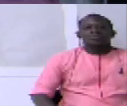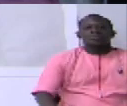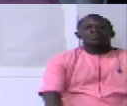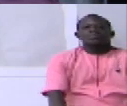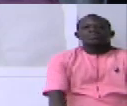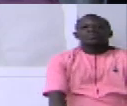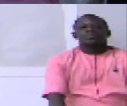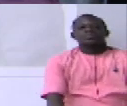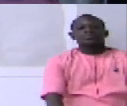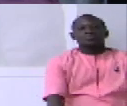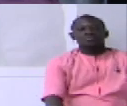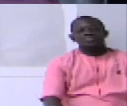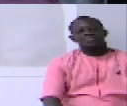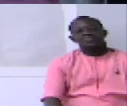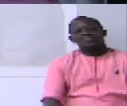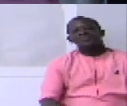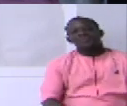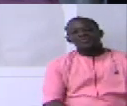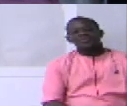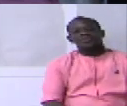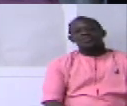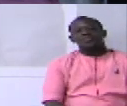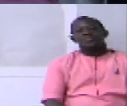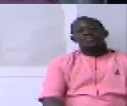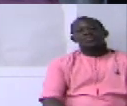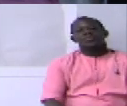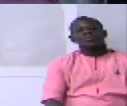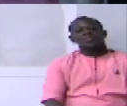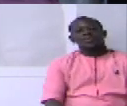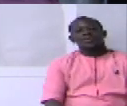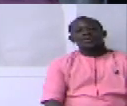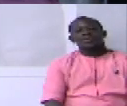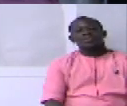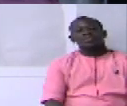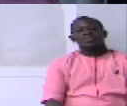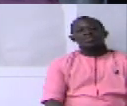lon ko abe kasola luale kono safari mbang fo munem.